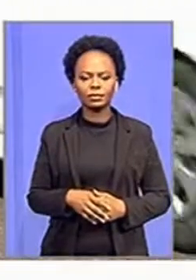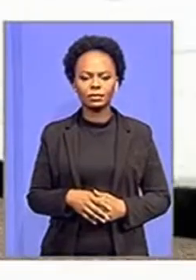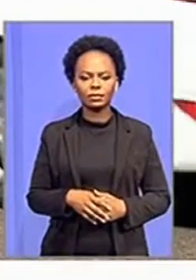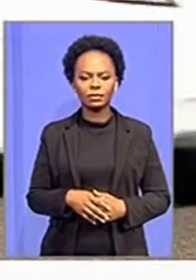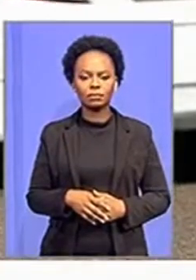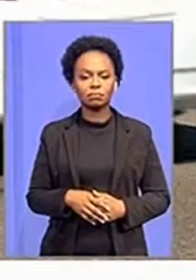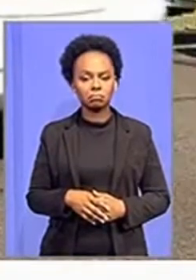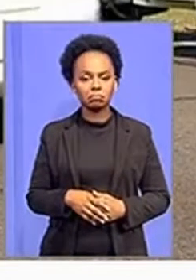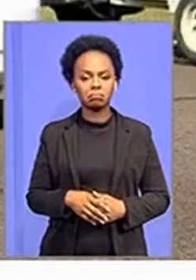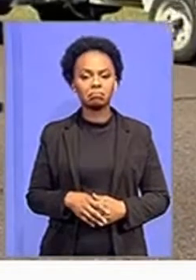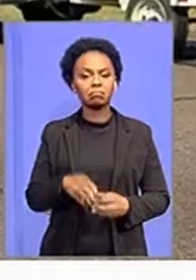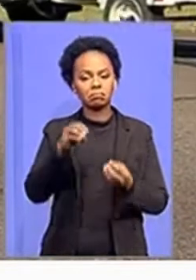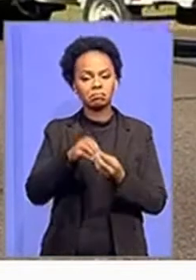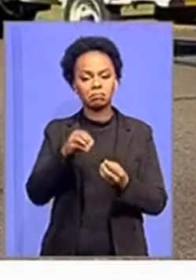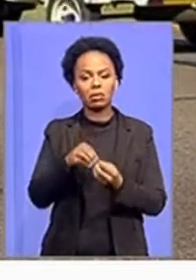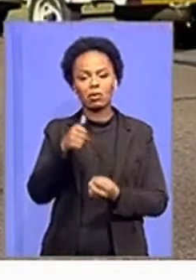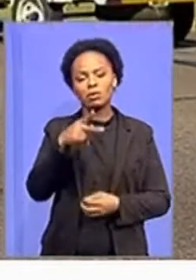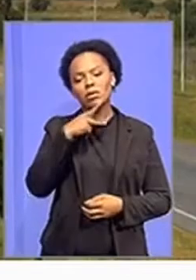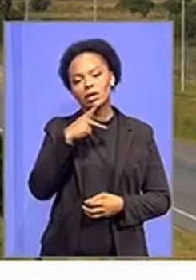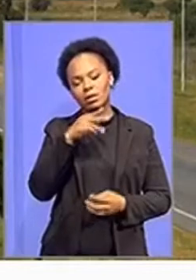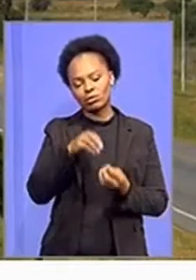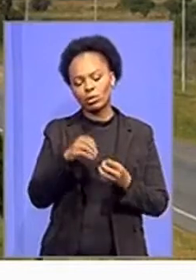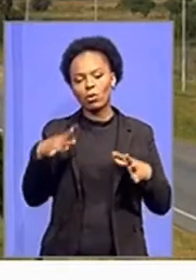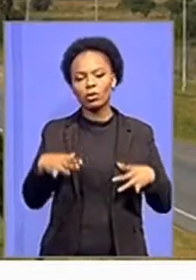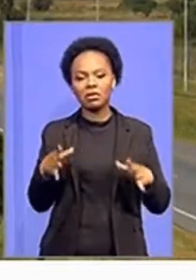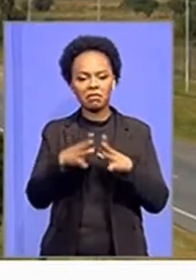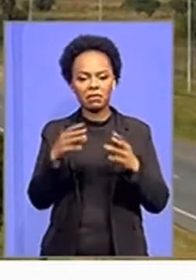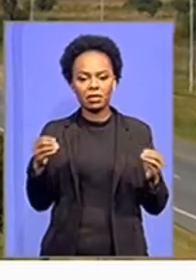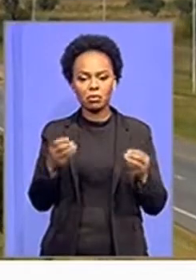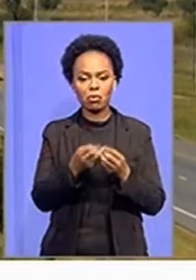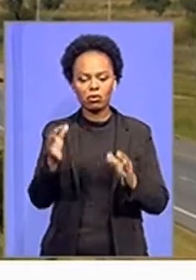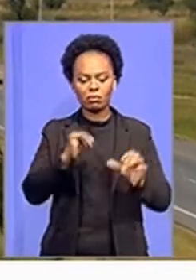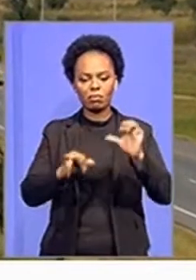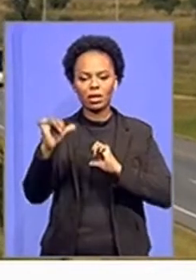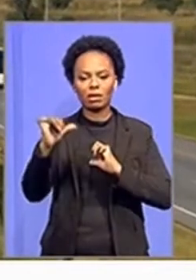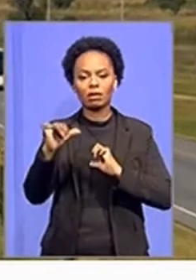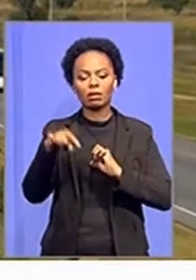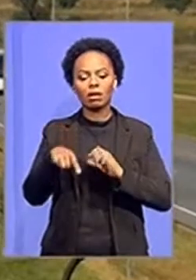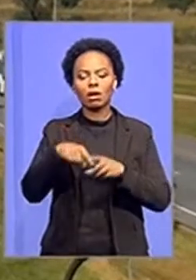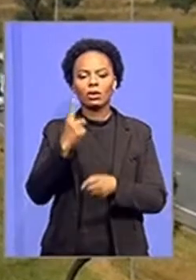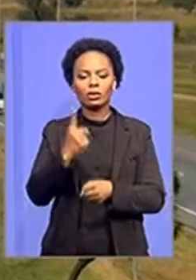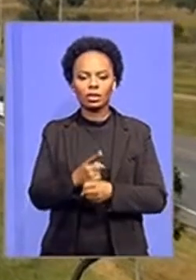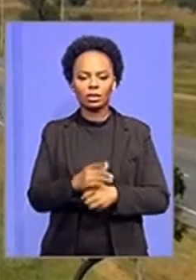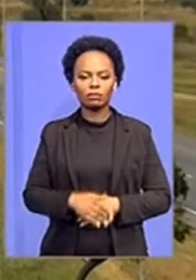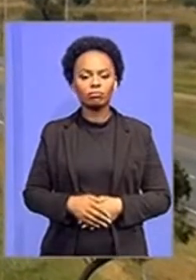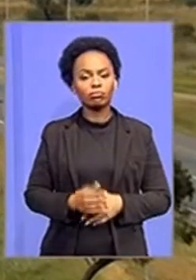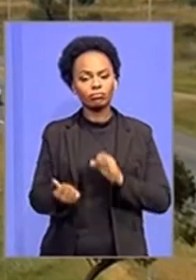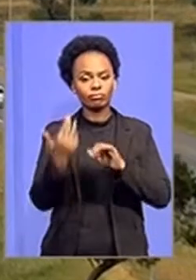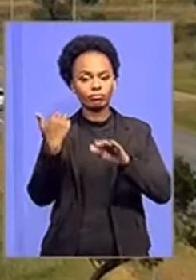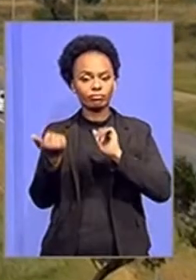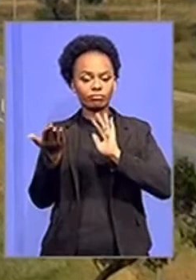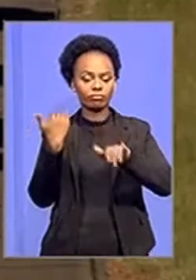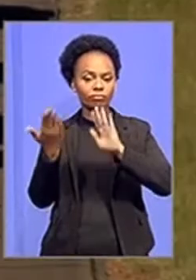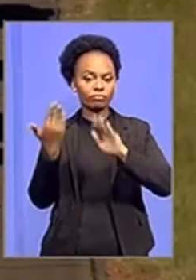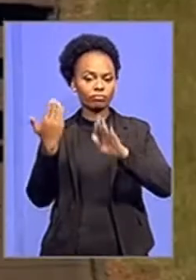Makhutso a paseka a fedile, batho ba bantši ba boela profenseng ya Gauteng. Le ge balaodi ba sephethephethe ba ntšhitše mahlo dinameng go ralala